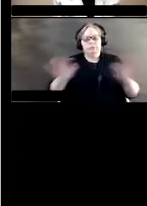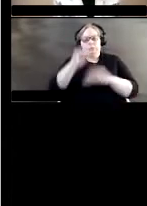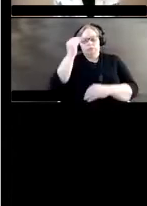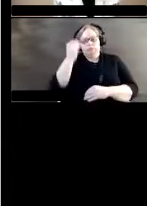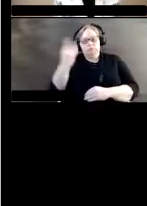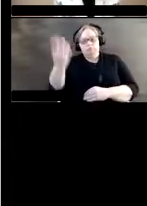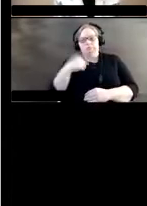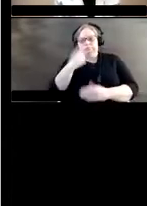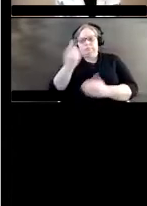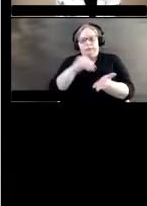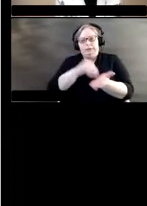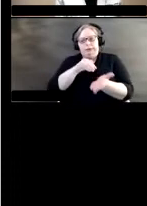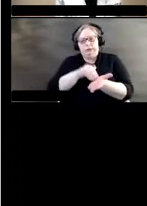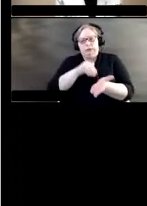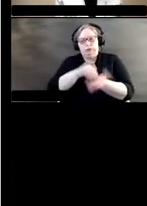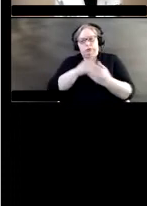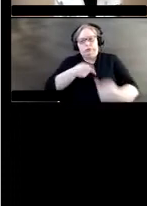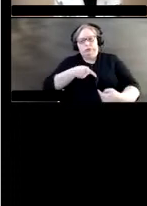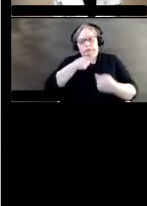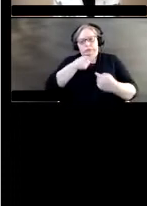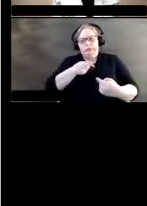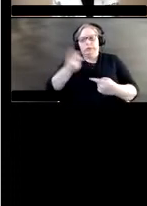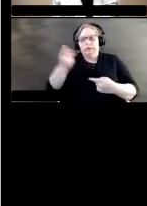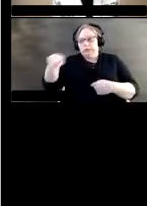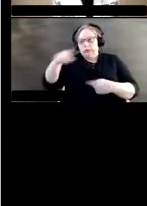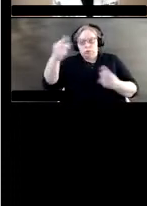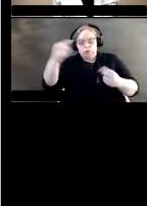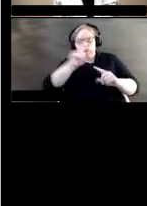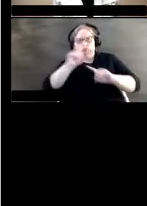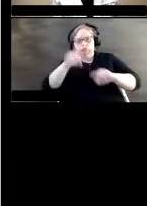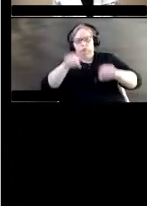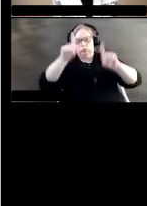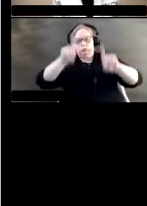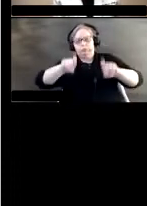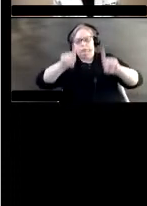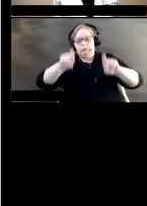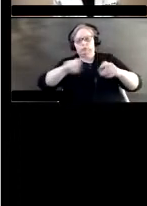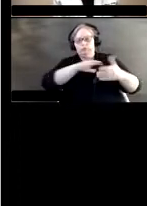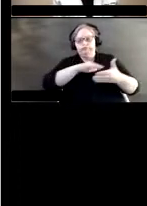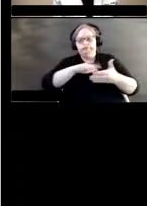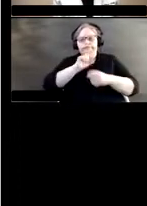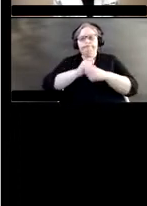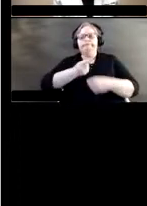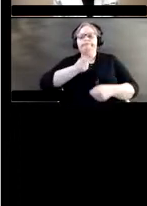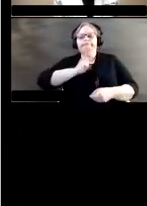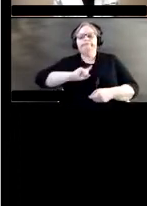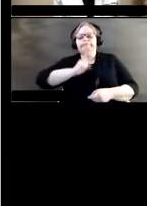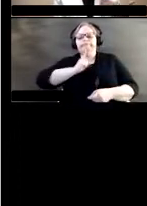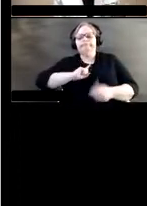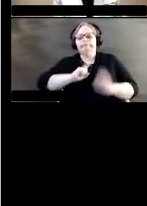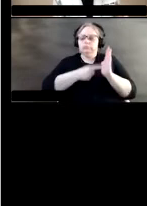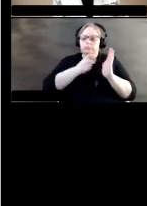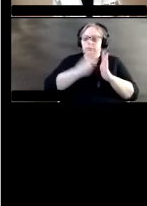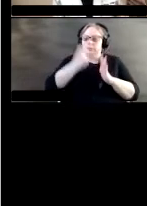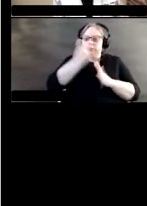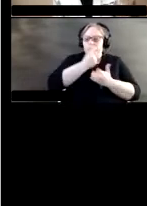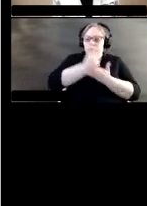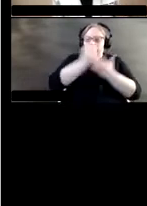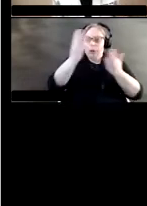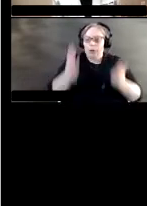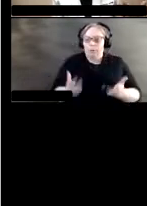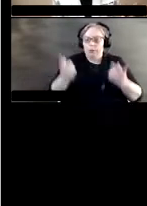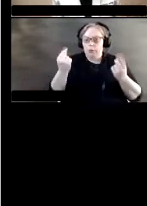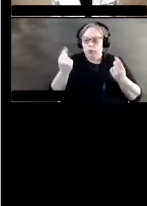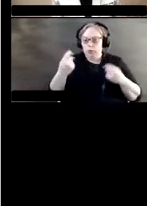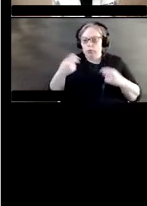that they're going to order a swallow study. Sometimes that's done by a speech therapist at the bedside to watch you eat and give you tips